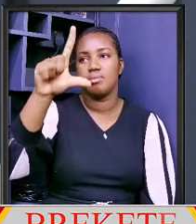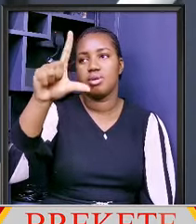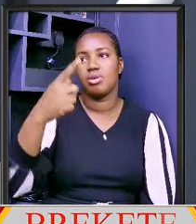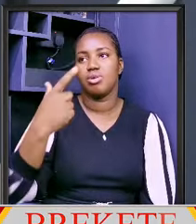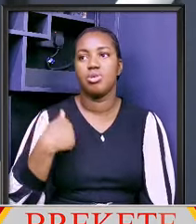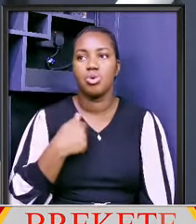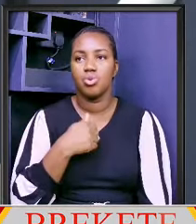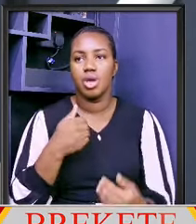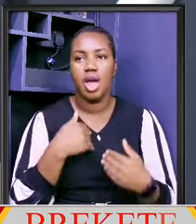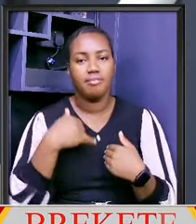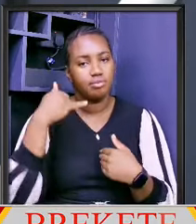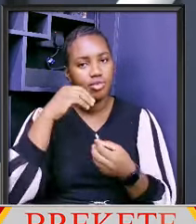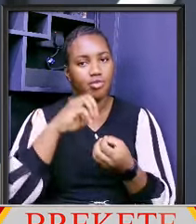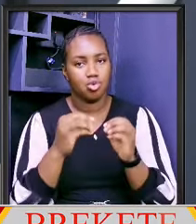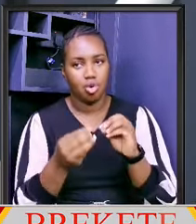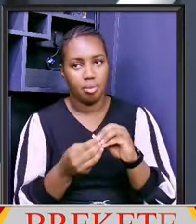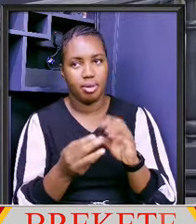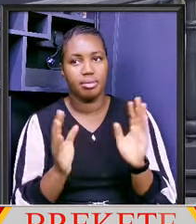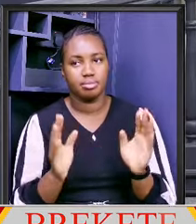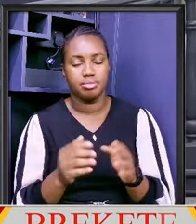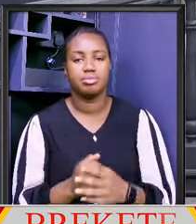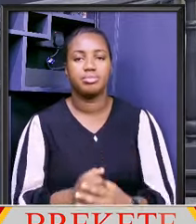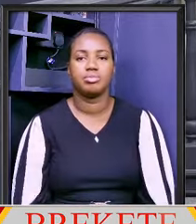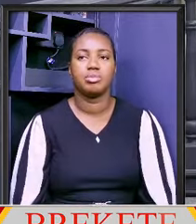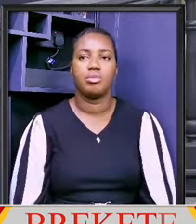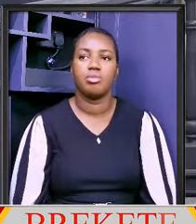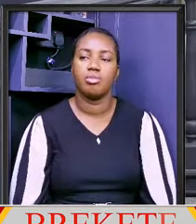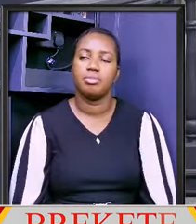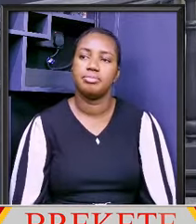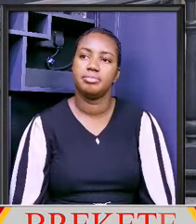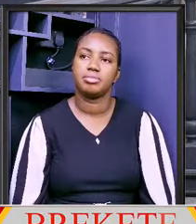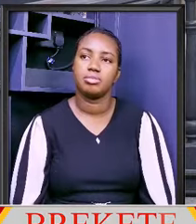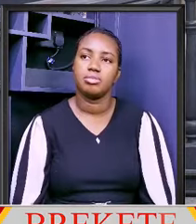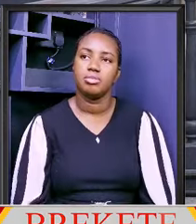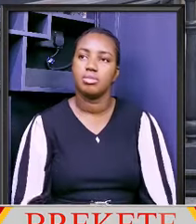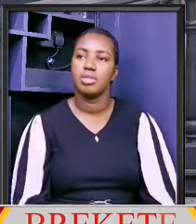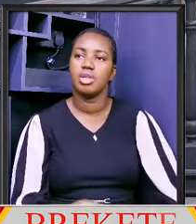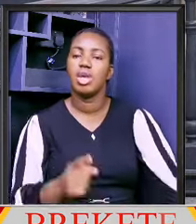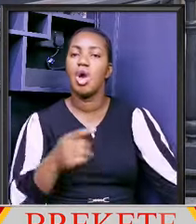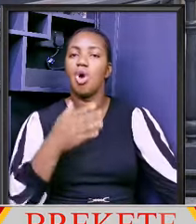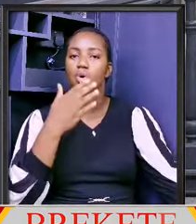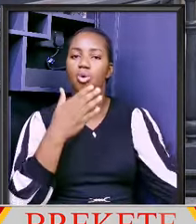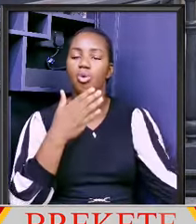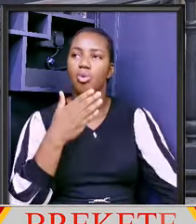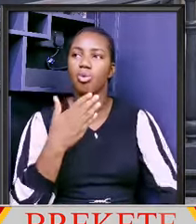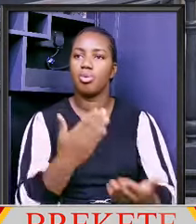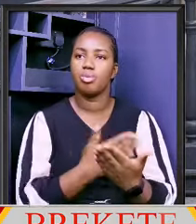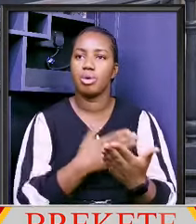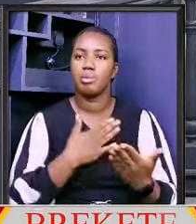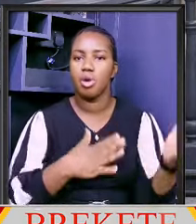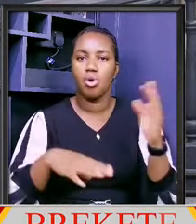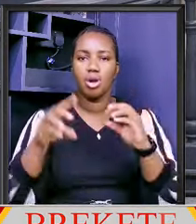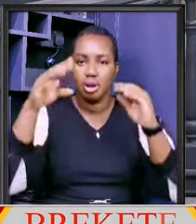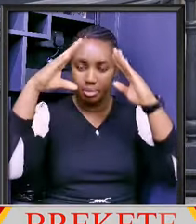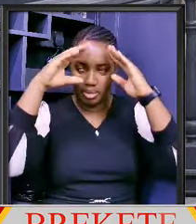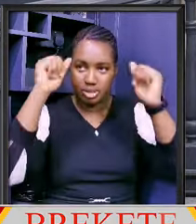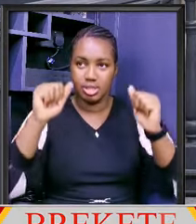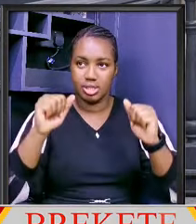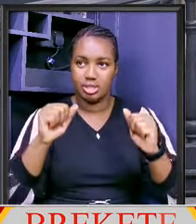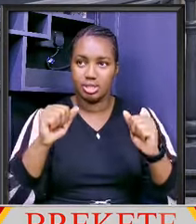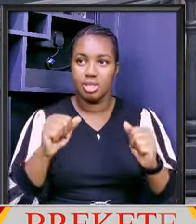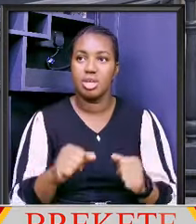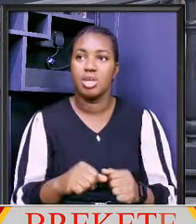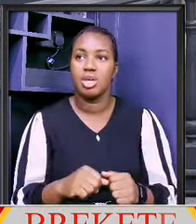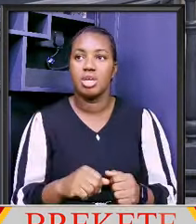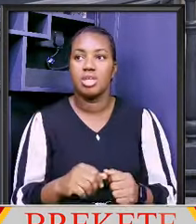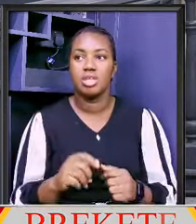my number will get telephone number. We go call him. We go give him. Elder, you want talk? Yeah. Good morning, my honorable president. Since they say he's not permanent